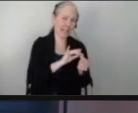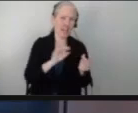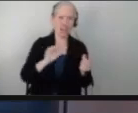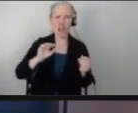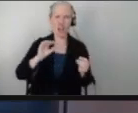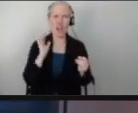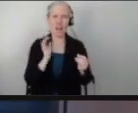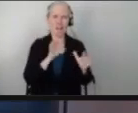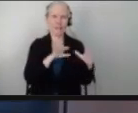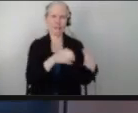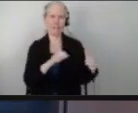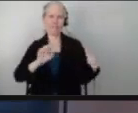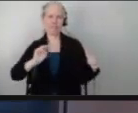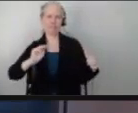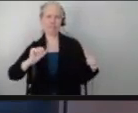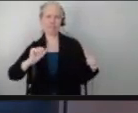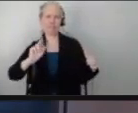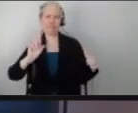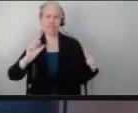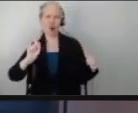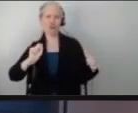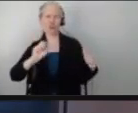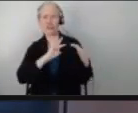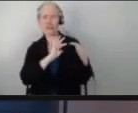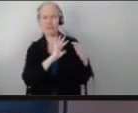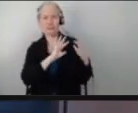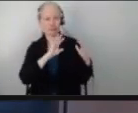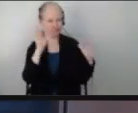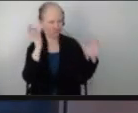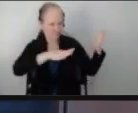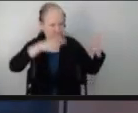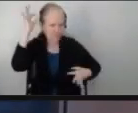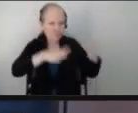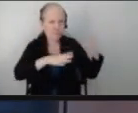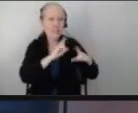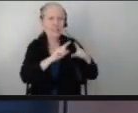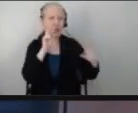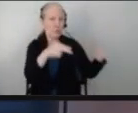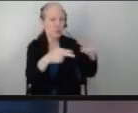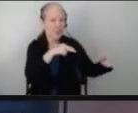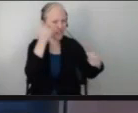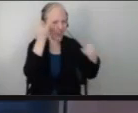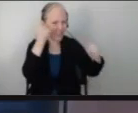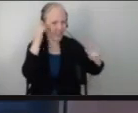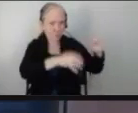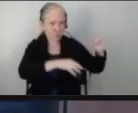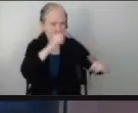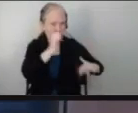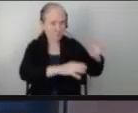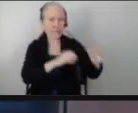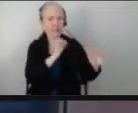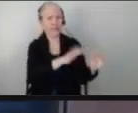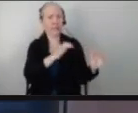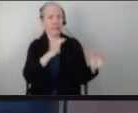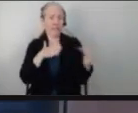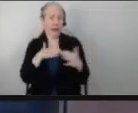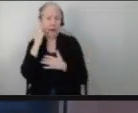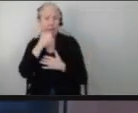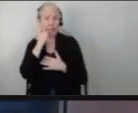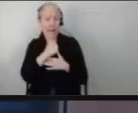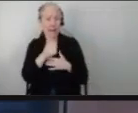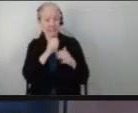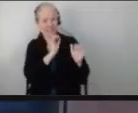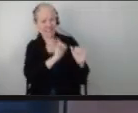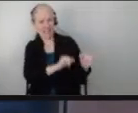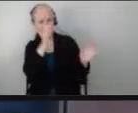team where we have all these different thoughts come together. That's to me a day-to-day. That is my day-to-day. And